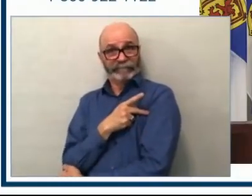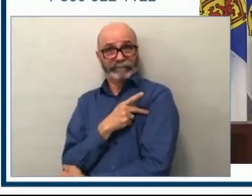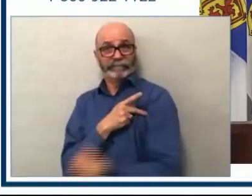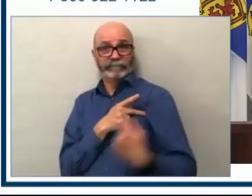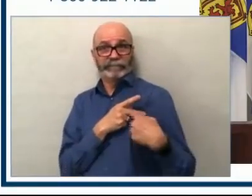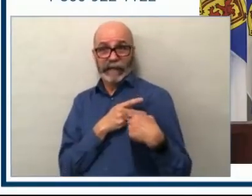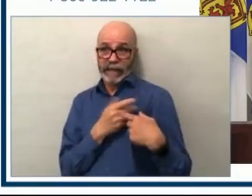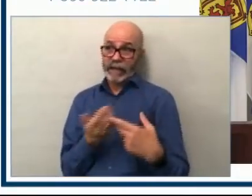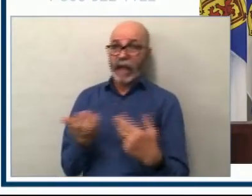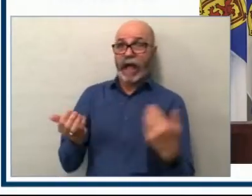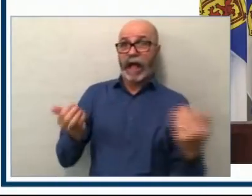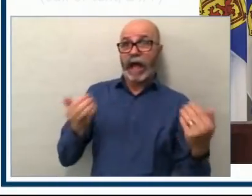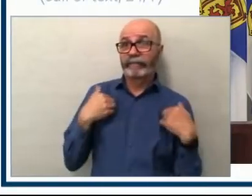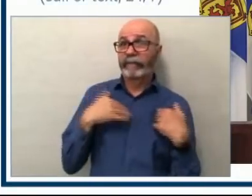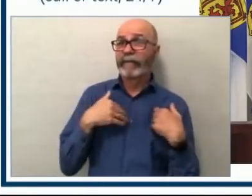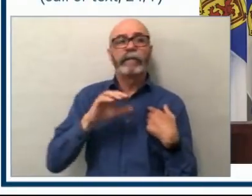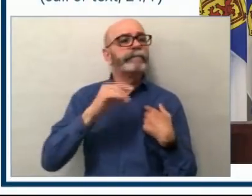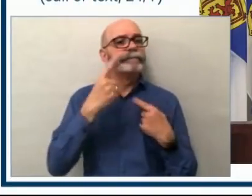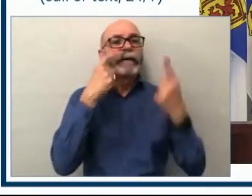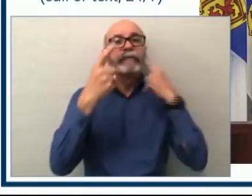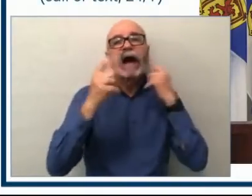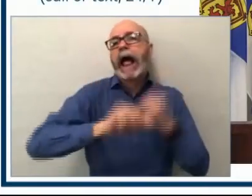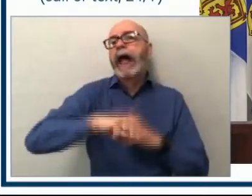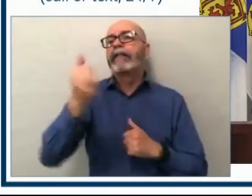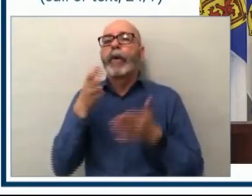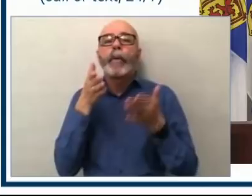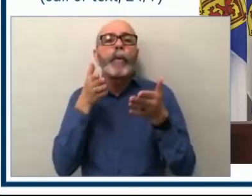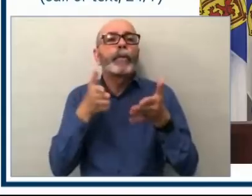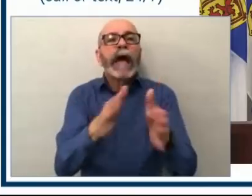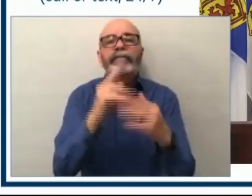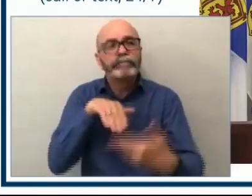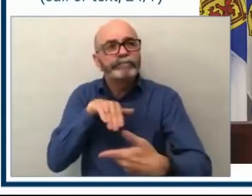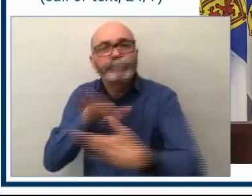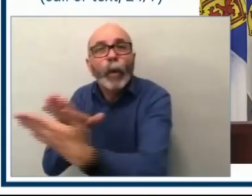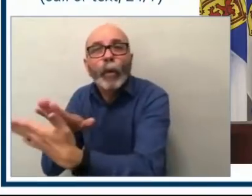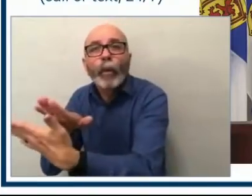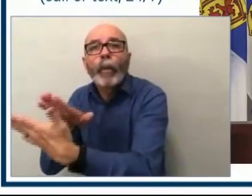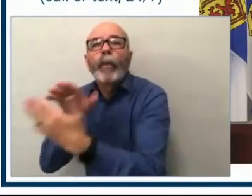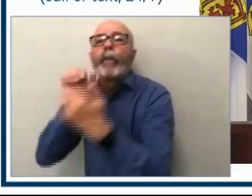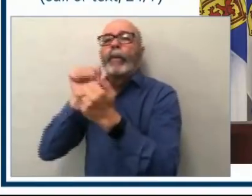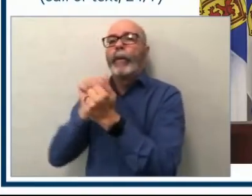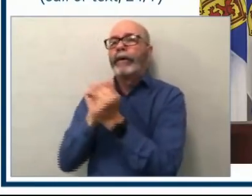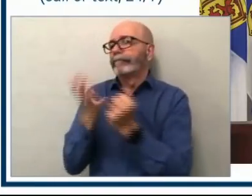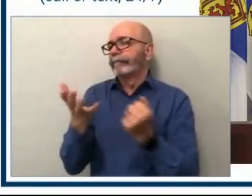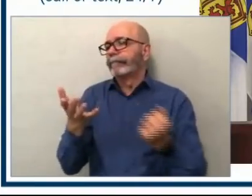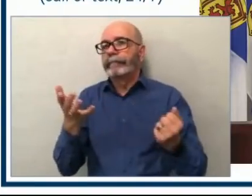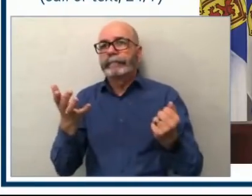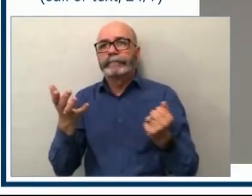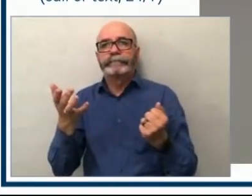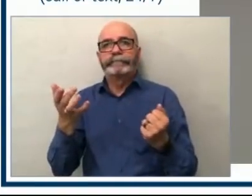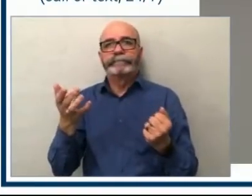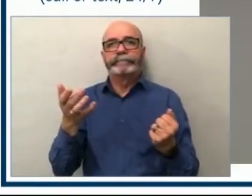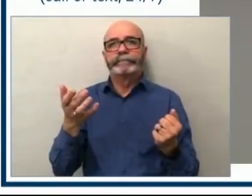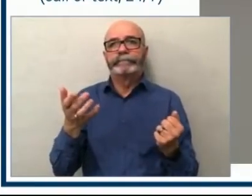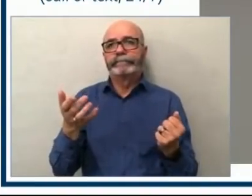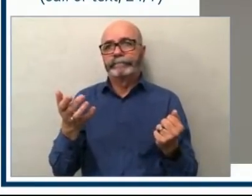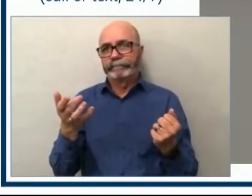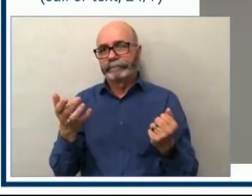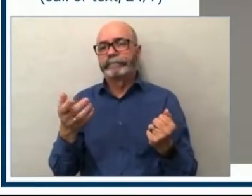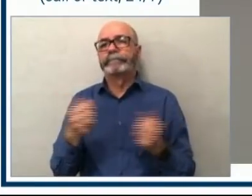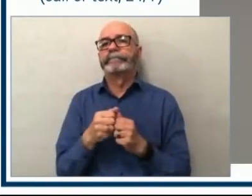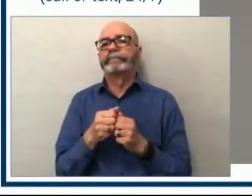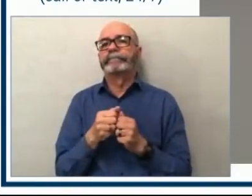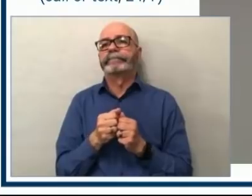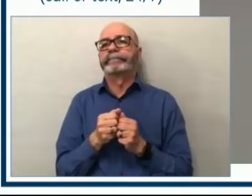address any hesitancy that people might have and what that will look like. So that is a key reason that we're working